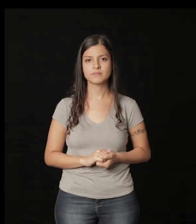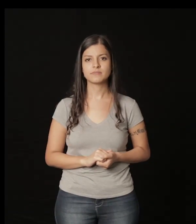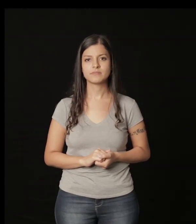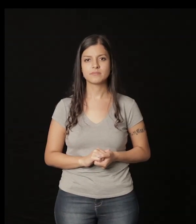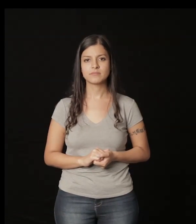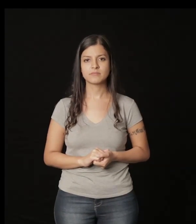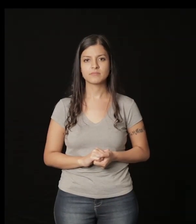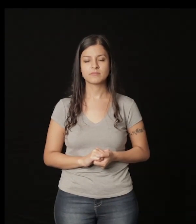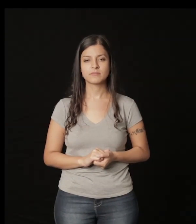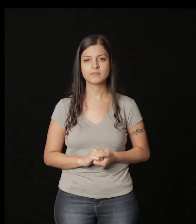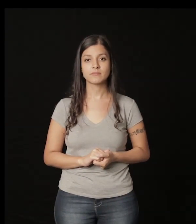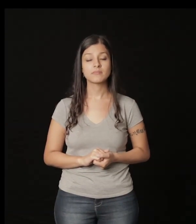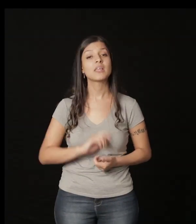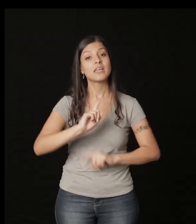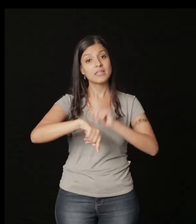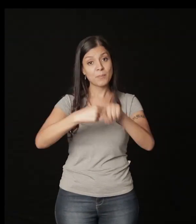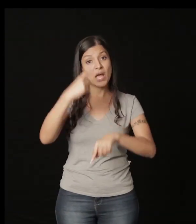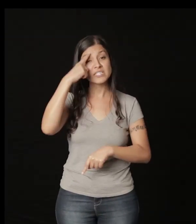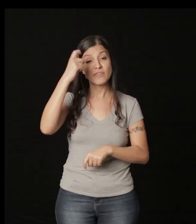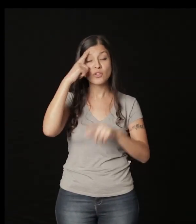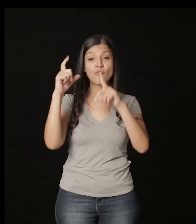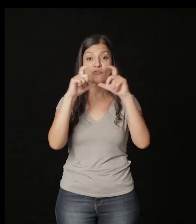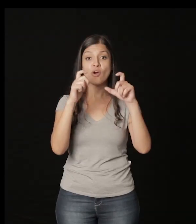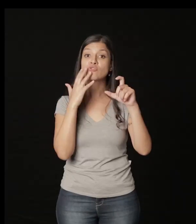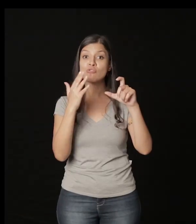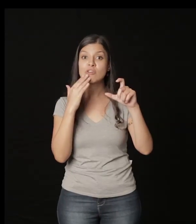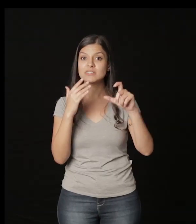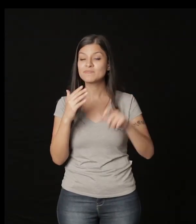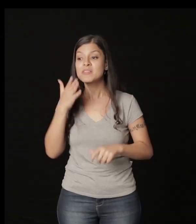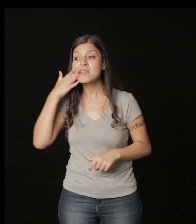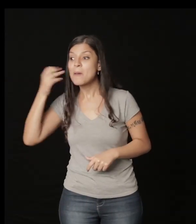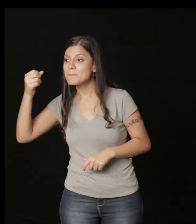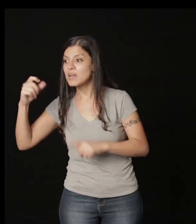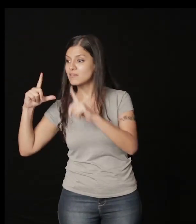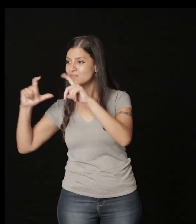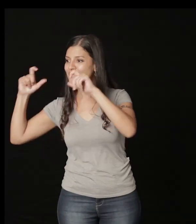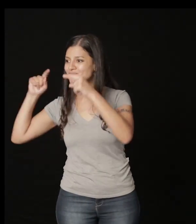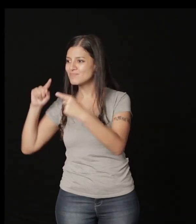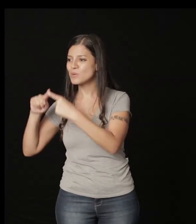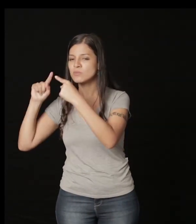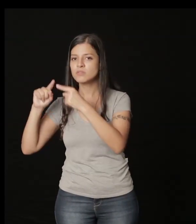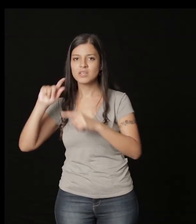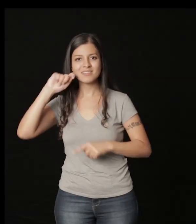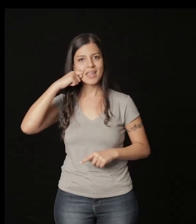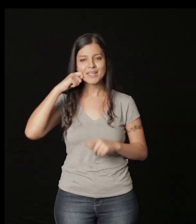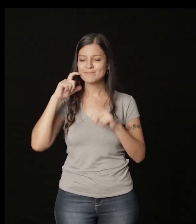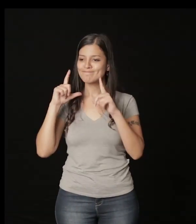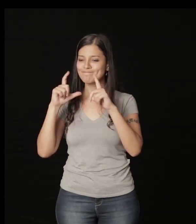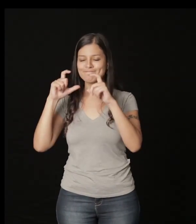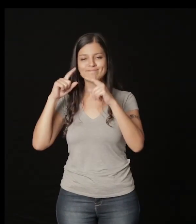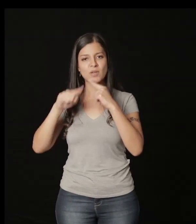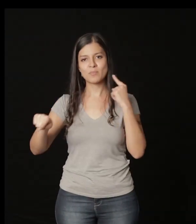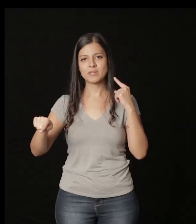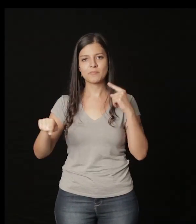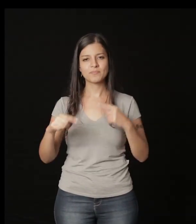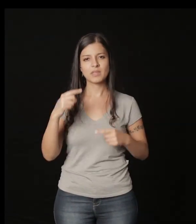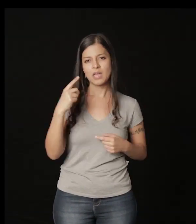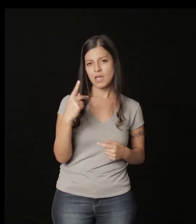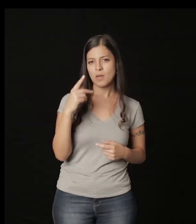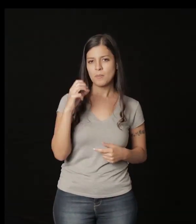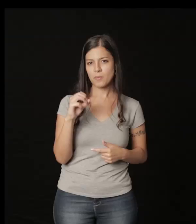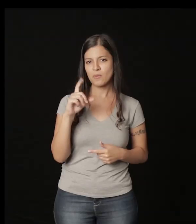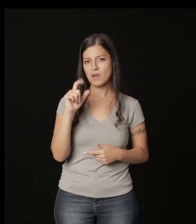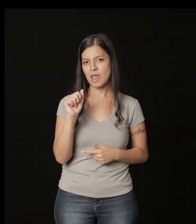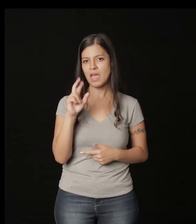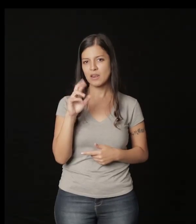And later, when color film was invented, it was very good at photographing white skin, but it was not very good at photographing black skin. And